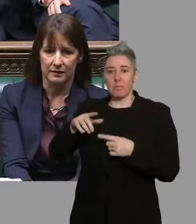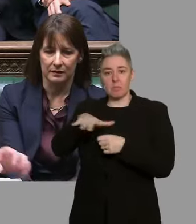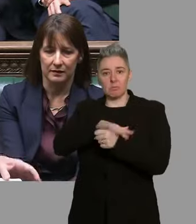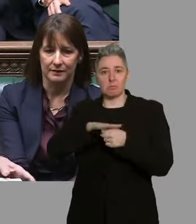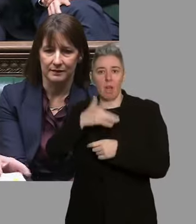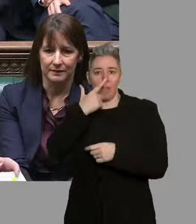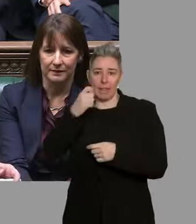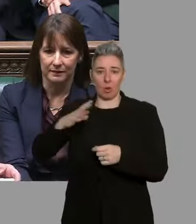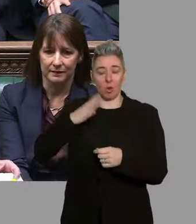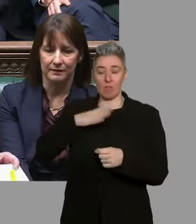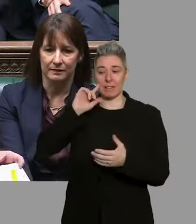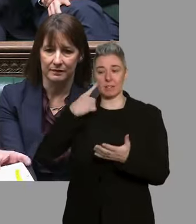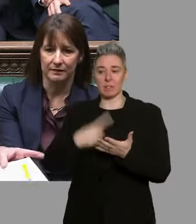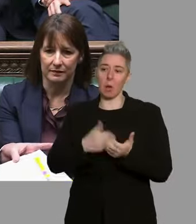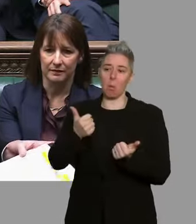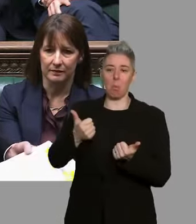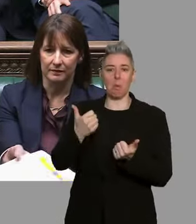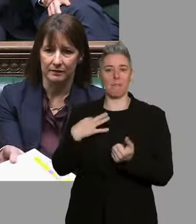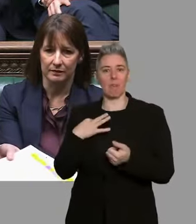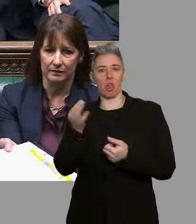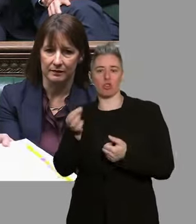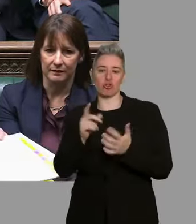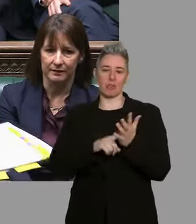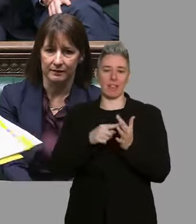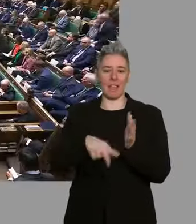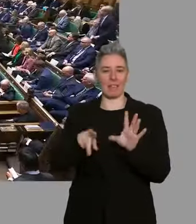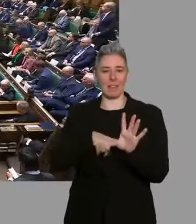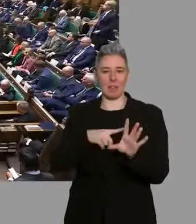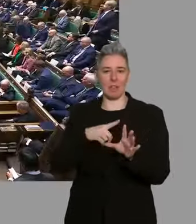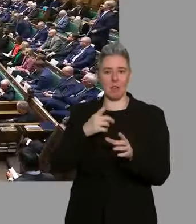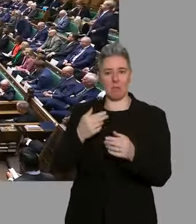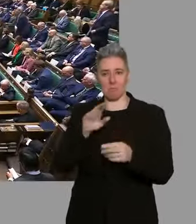and permanently lowering their rates from next April.